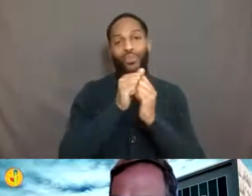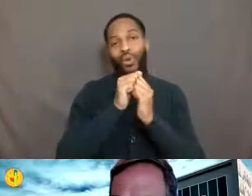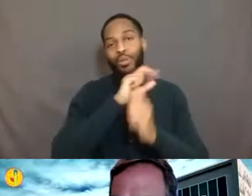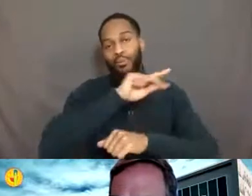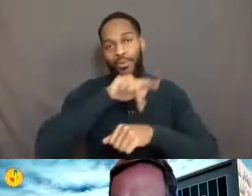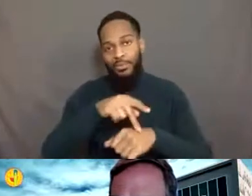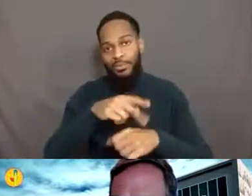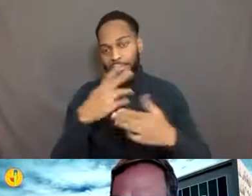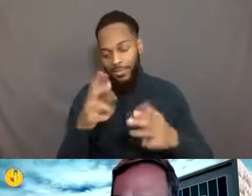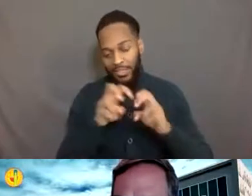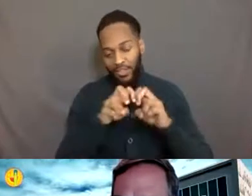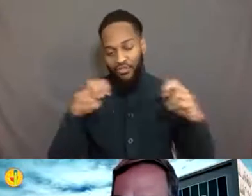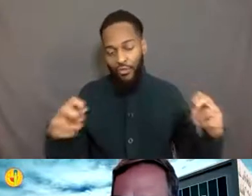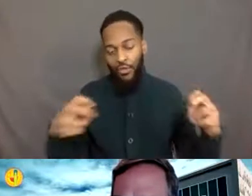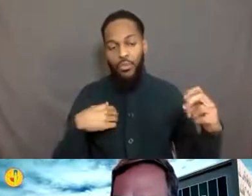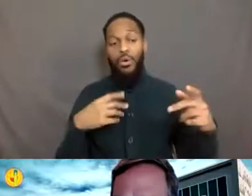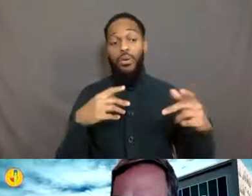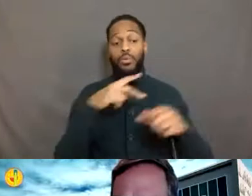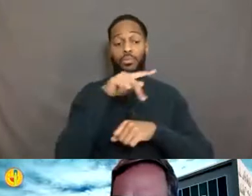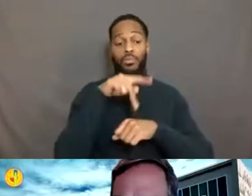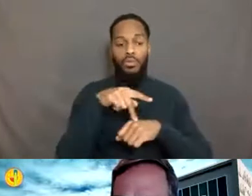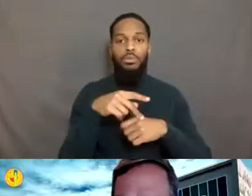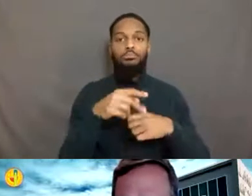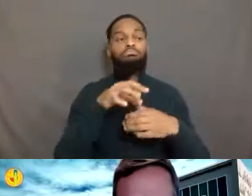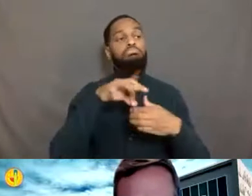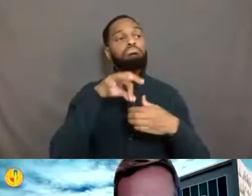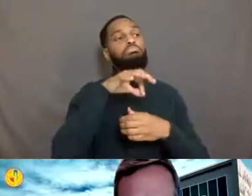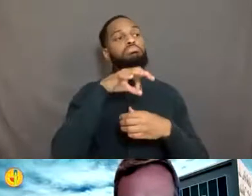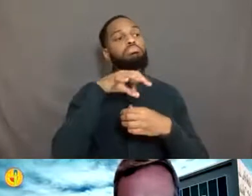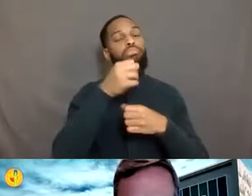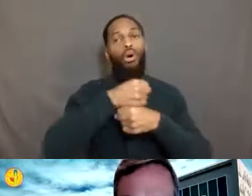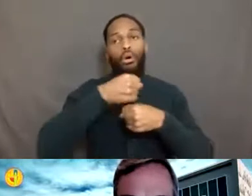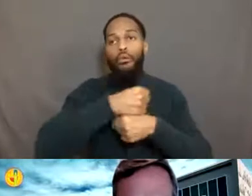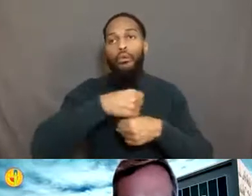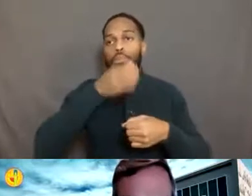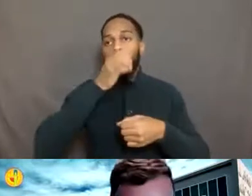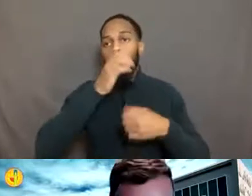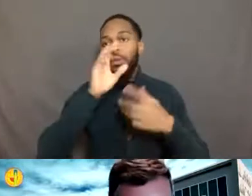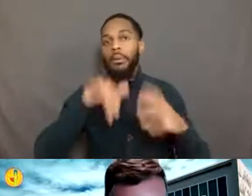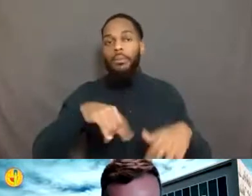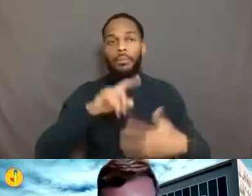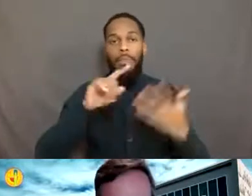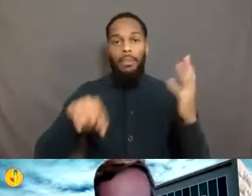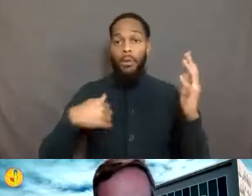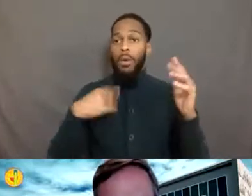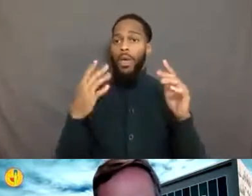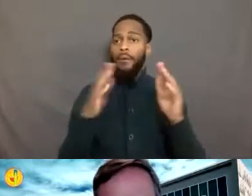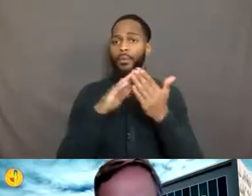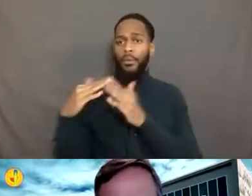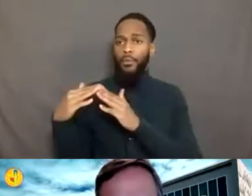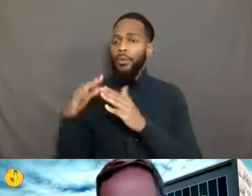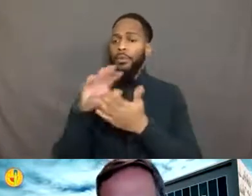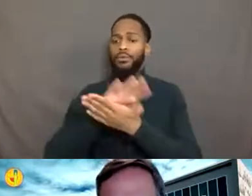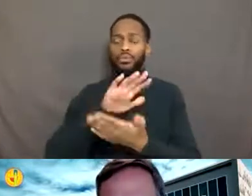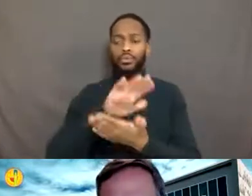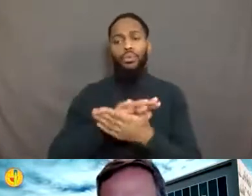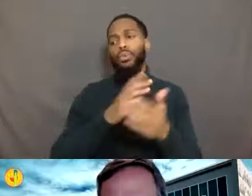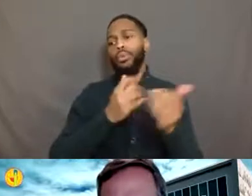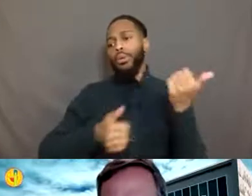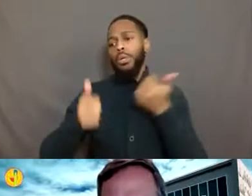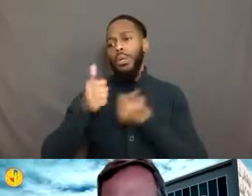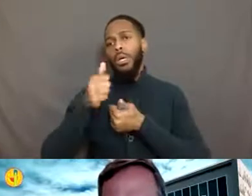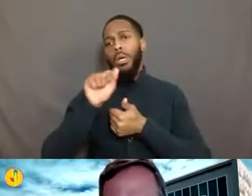forum. As Mike mentioned, we have community of school administrators in each community who are another